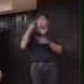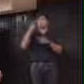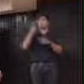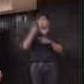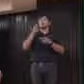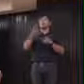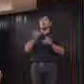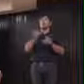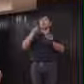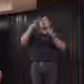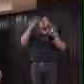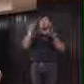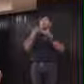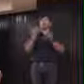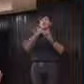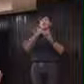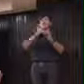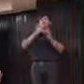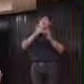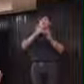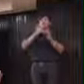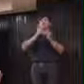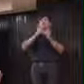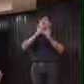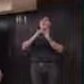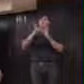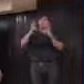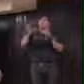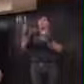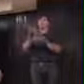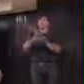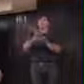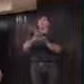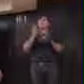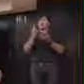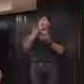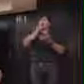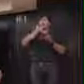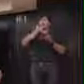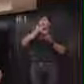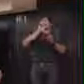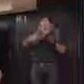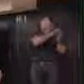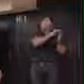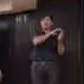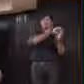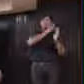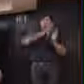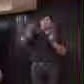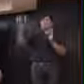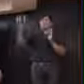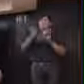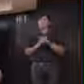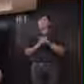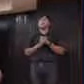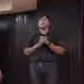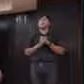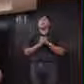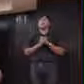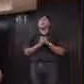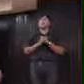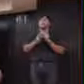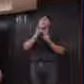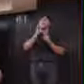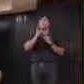with very specific circumstances in 1949 and so on and so forth. What